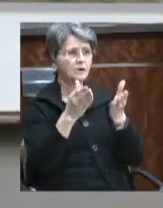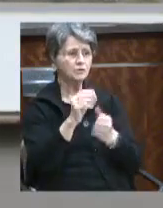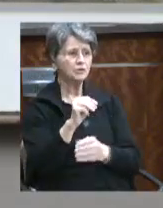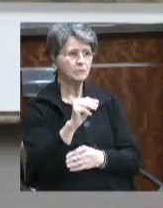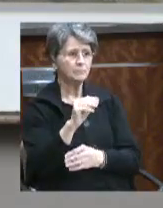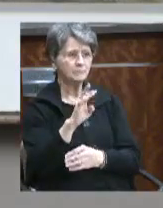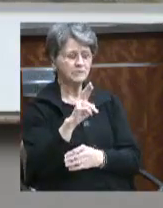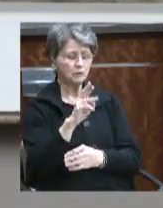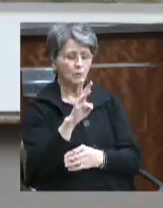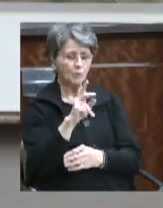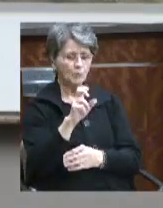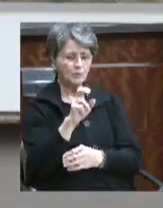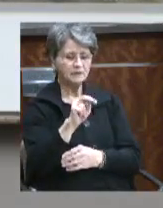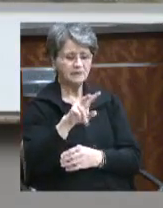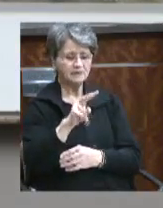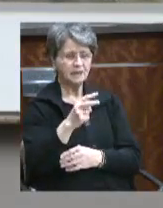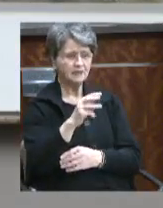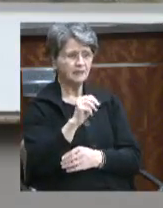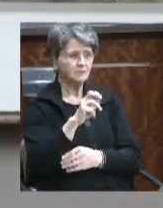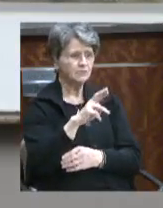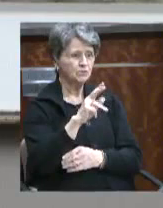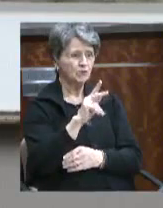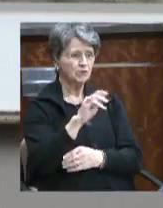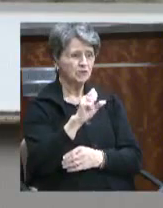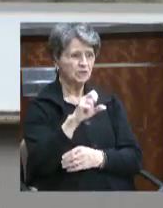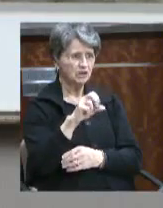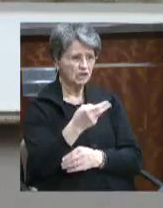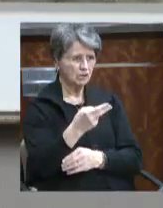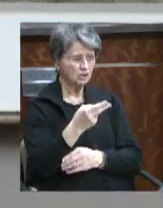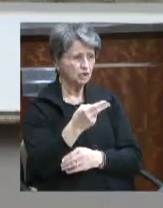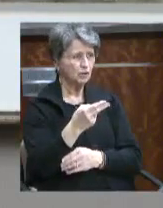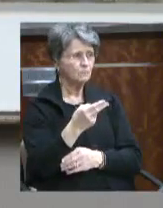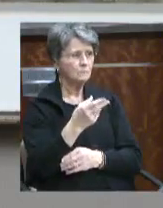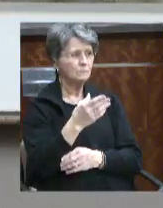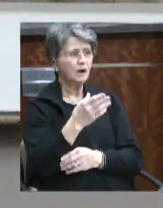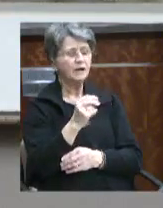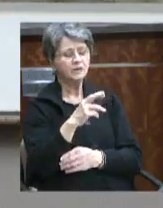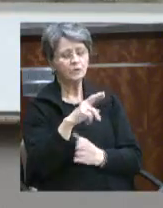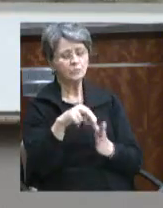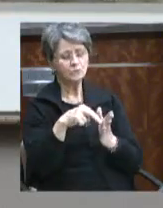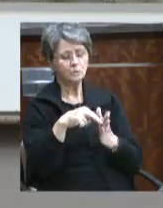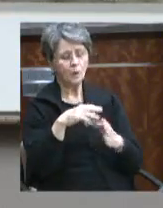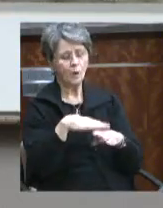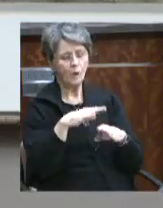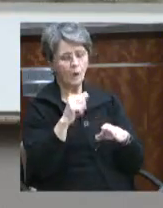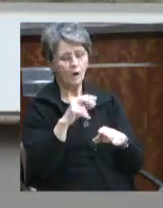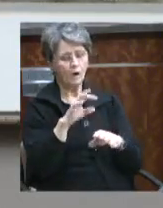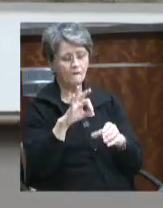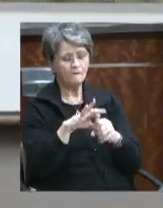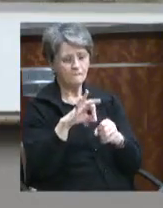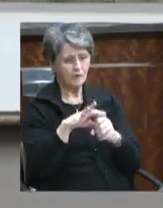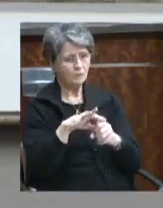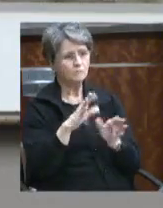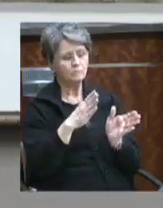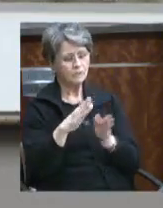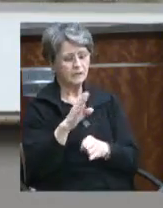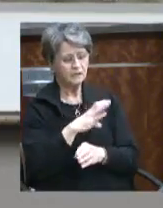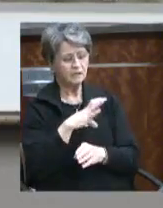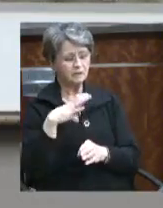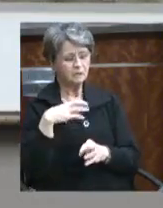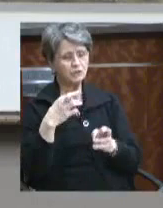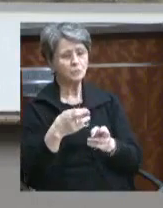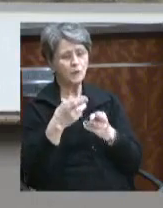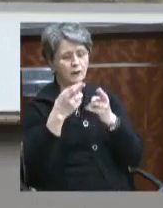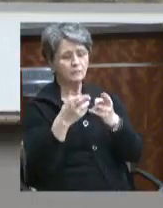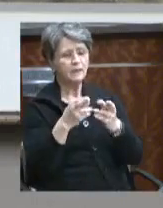Wilson, seconded by Mr. Kish, and carried on a roll call vote of all members present, the Planning Commission recommended